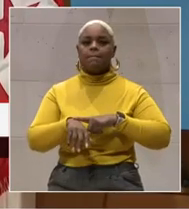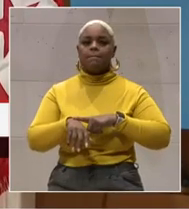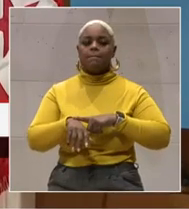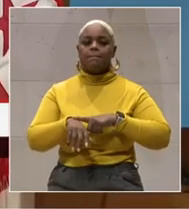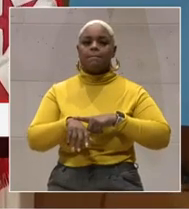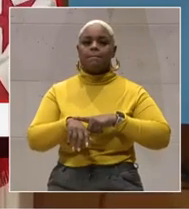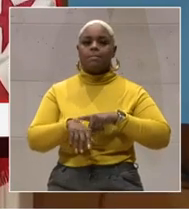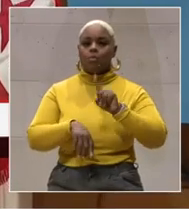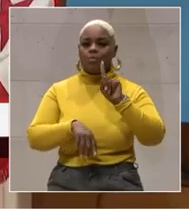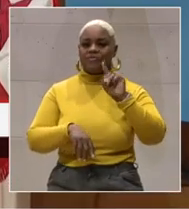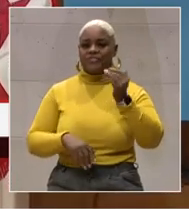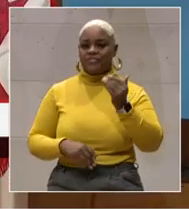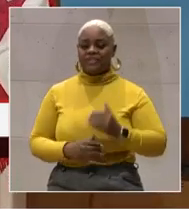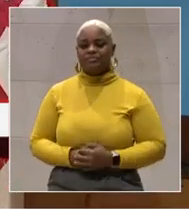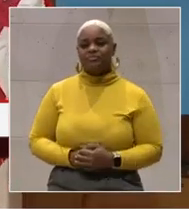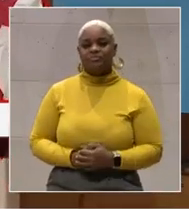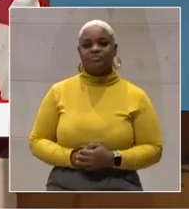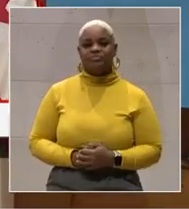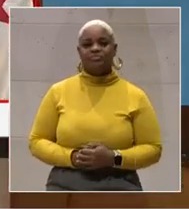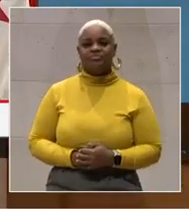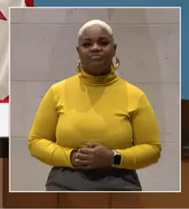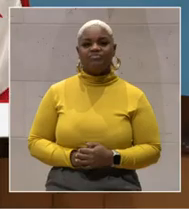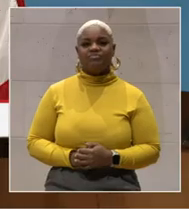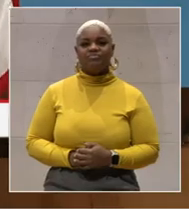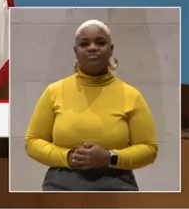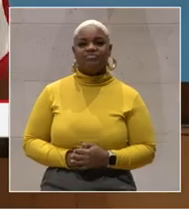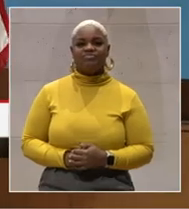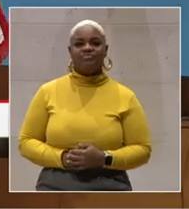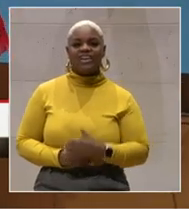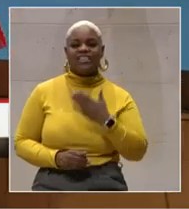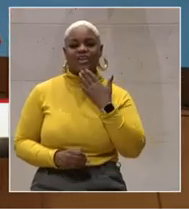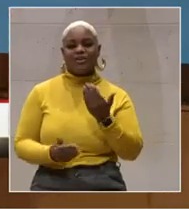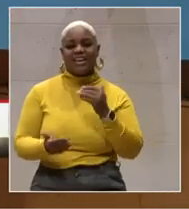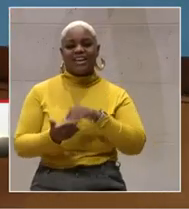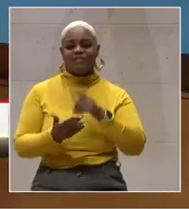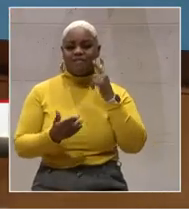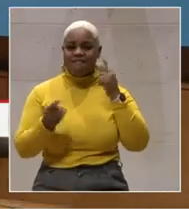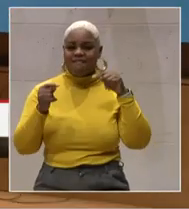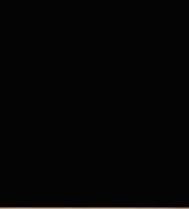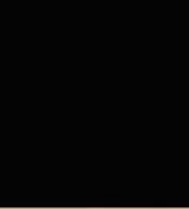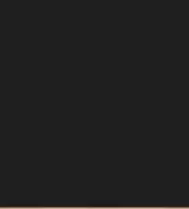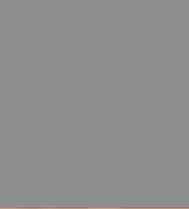1:15 for our afternoon session. Thank you for joining us this morning.